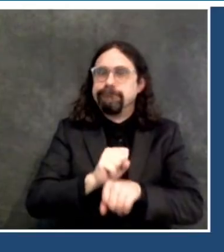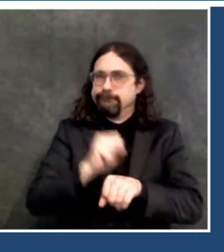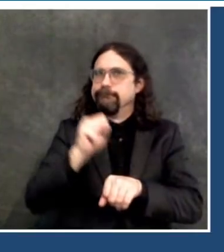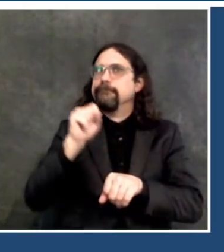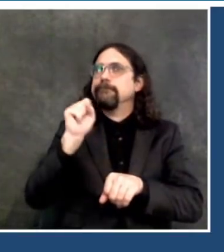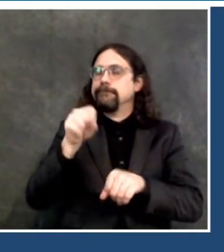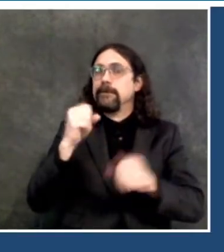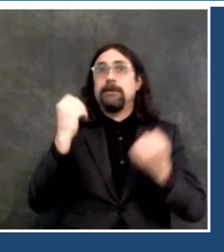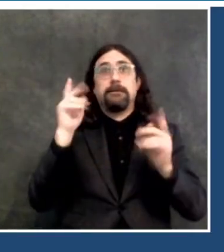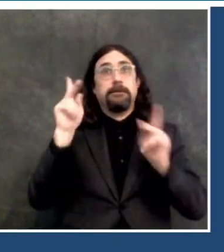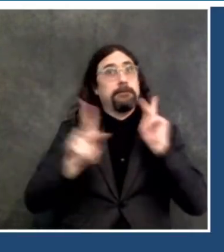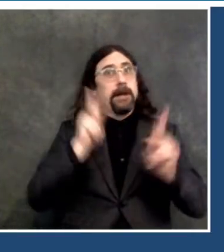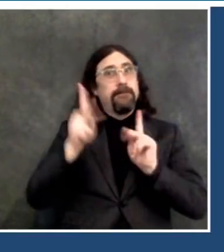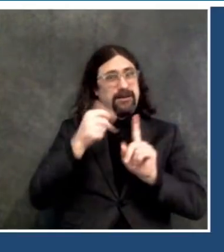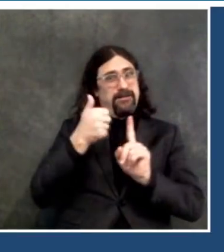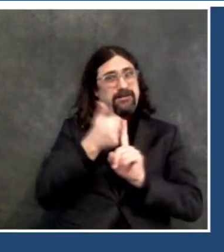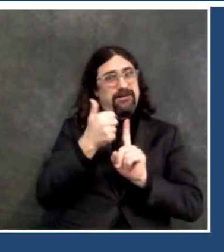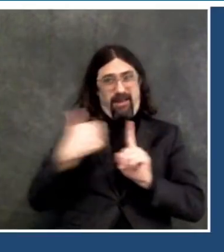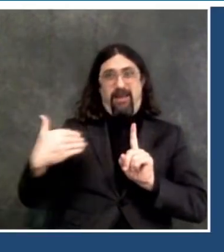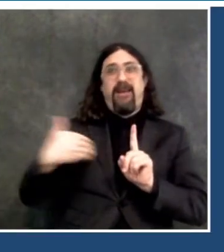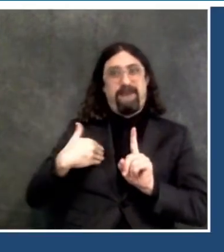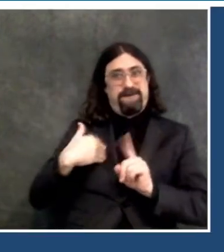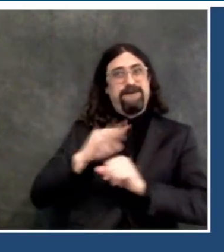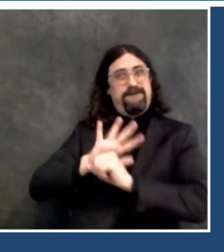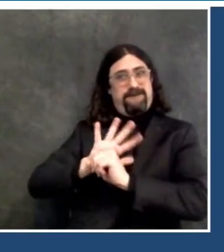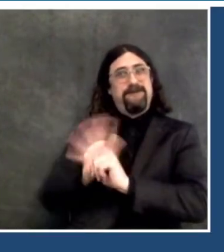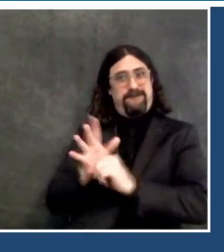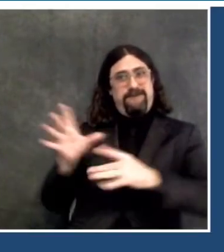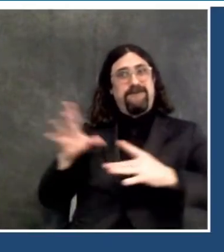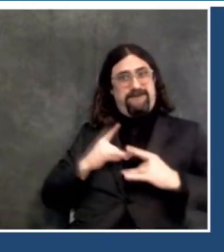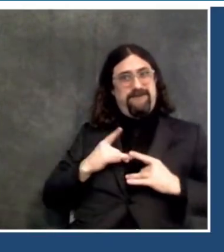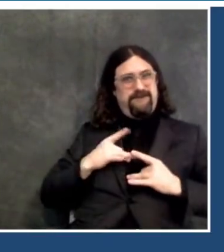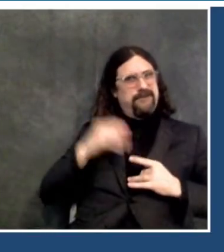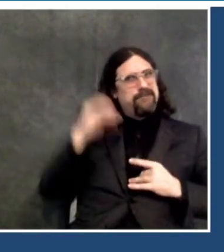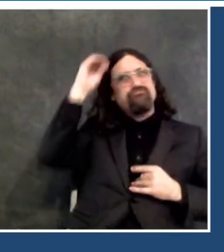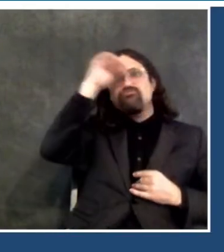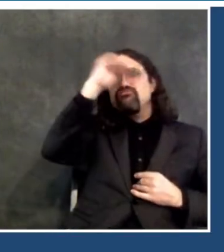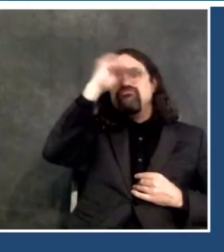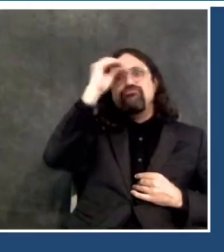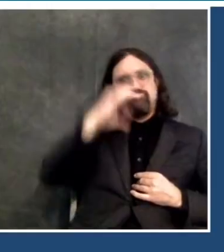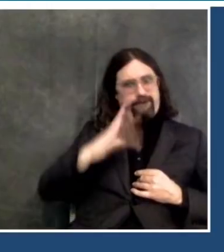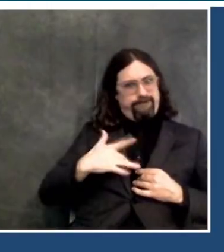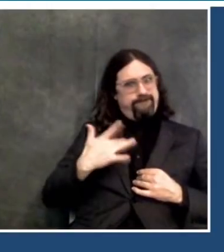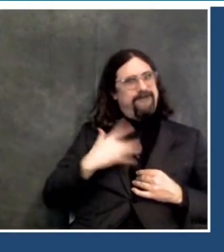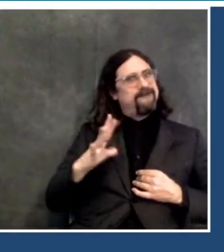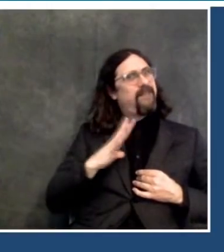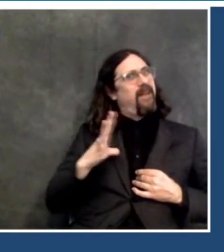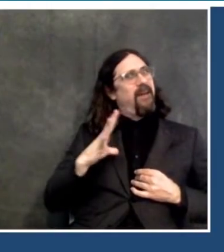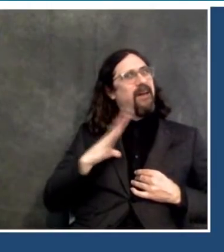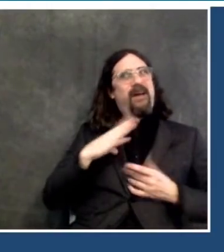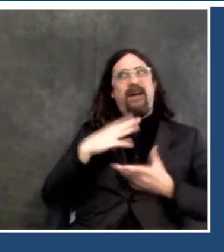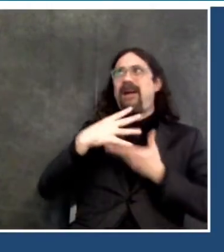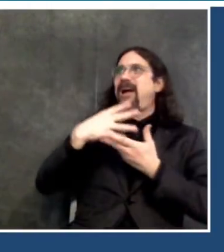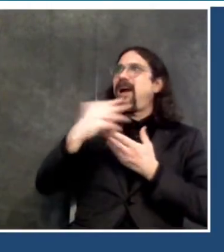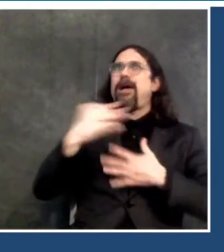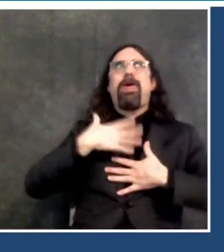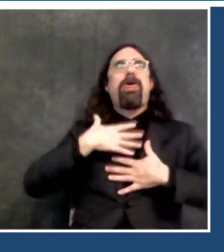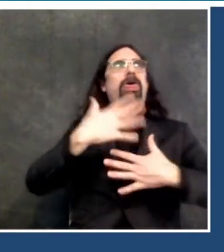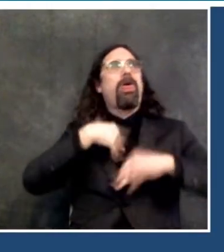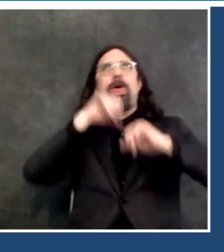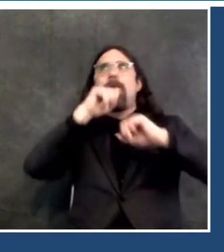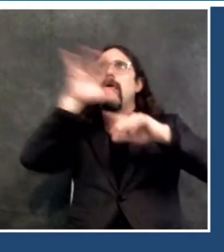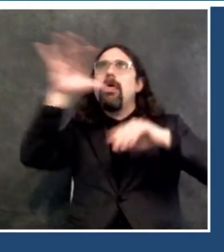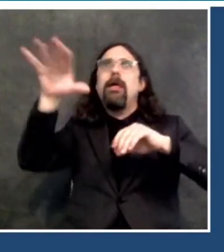evident. What that means is when you put on that face covering, you're protecting everyone else. You're making sure